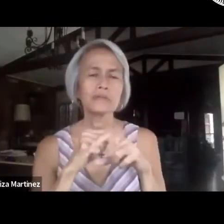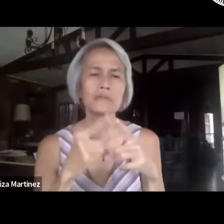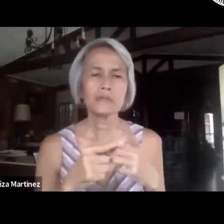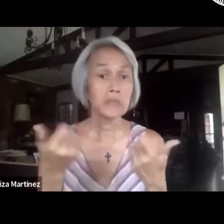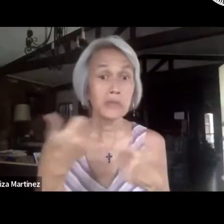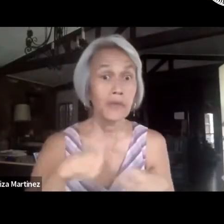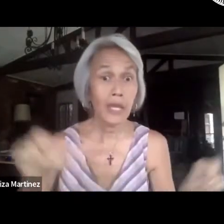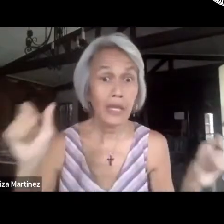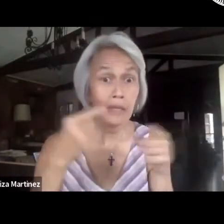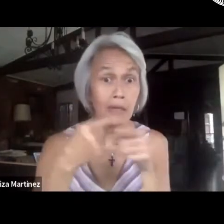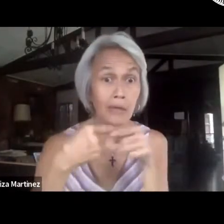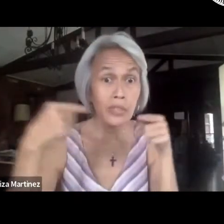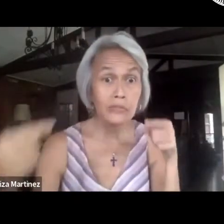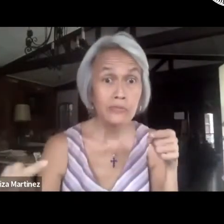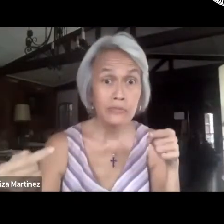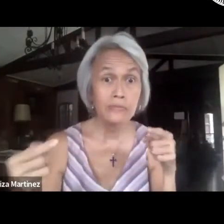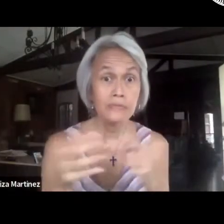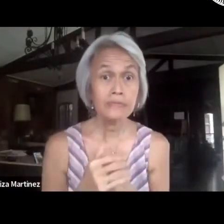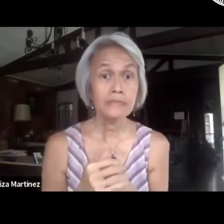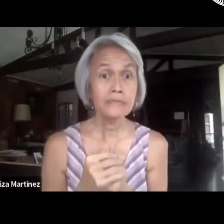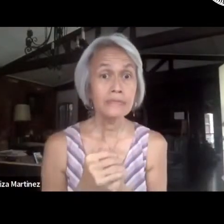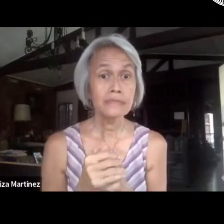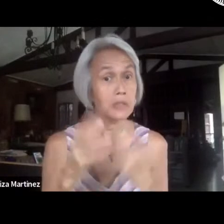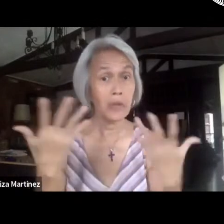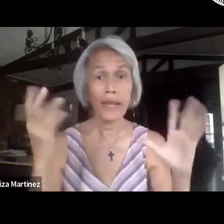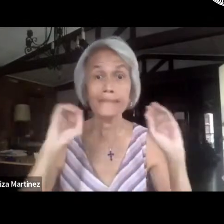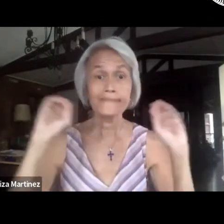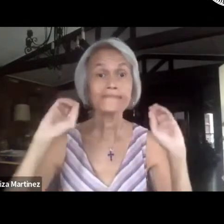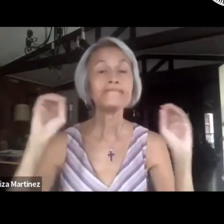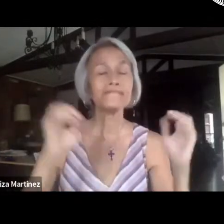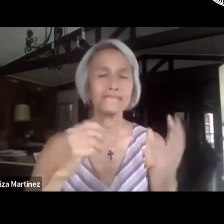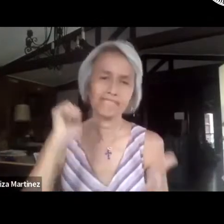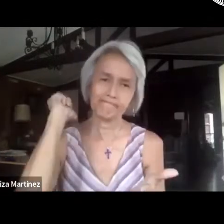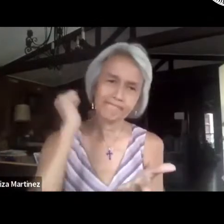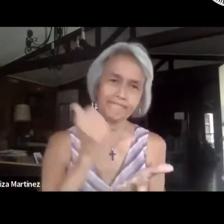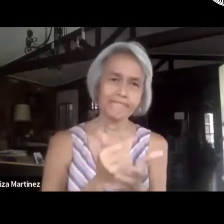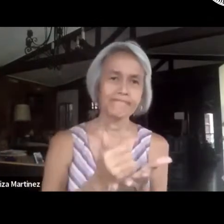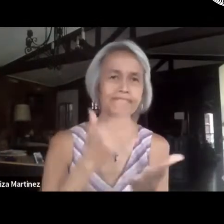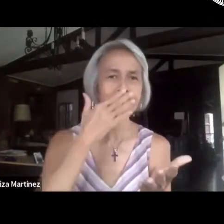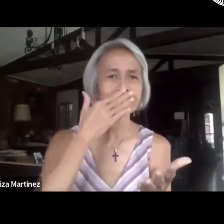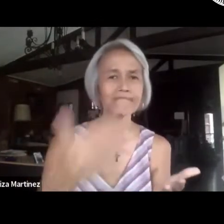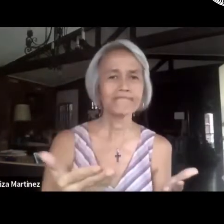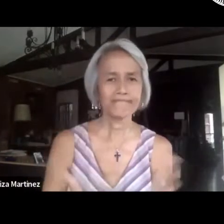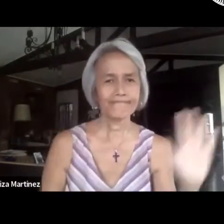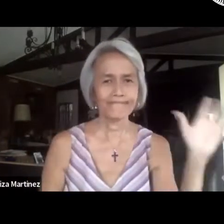there any objection? The chair hearing none. Same is approved. Thank you.